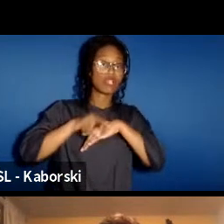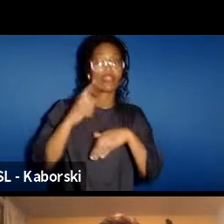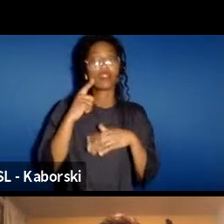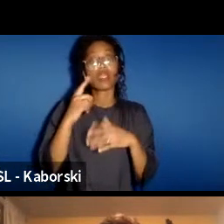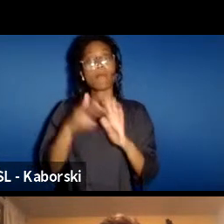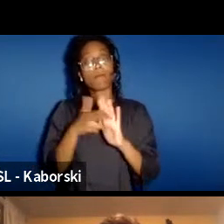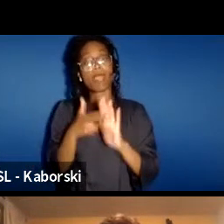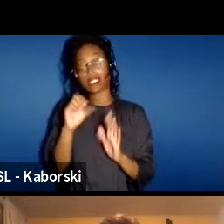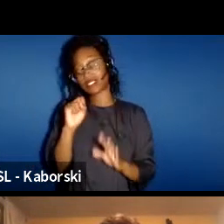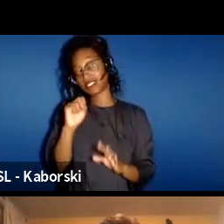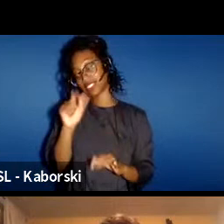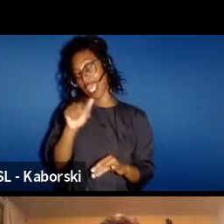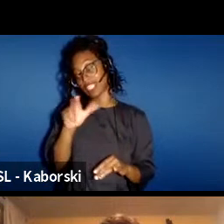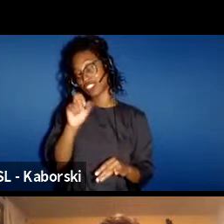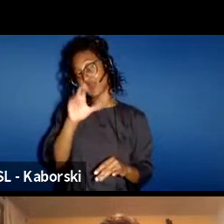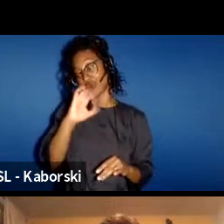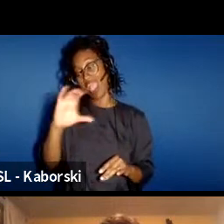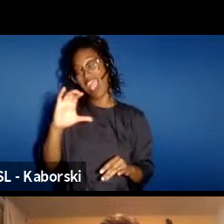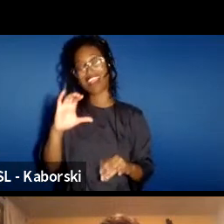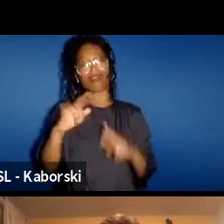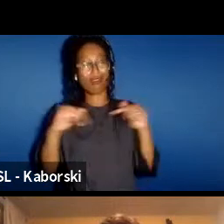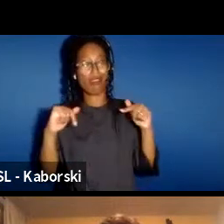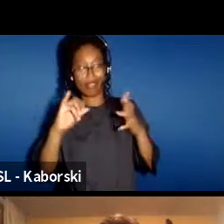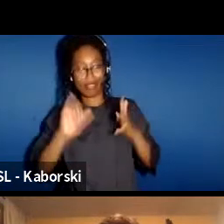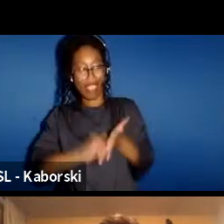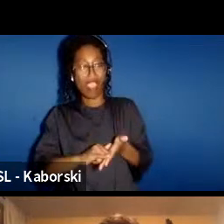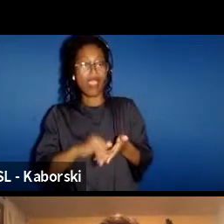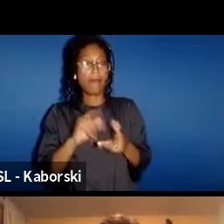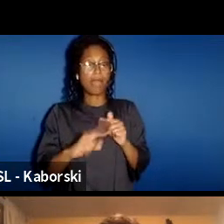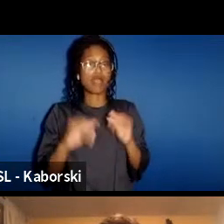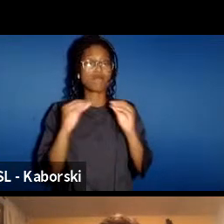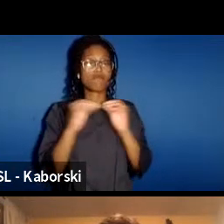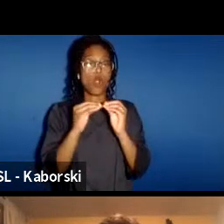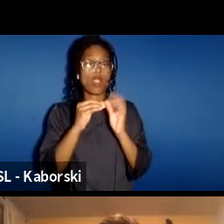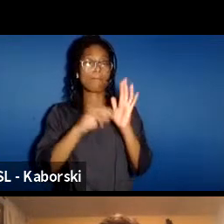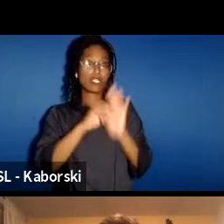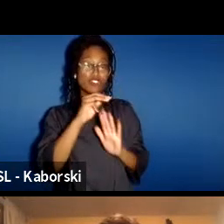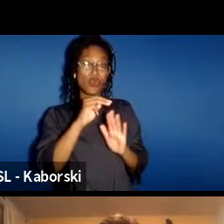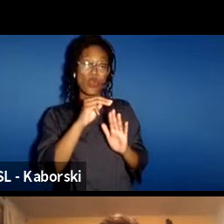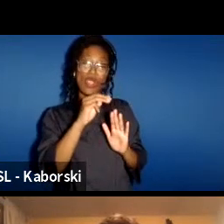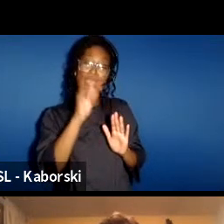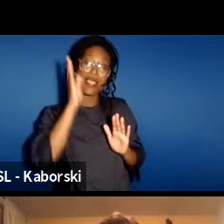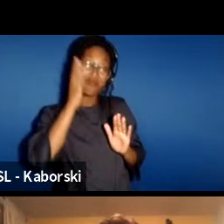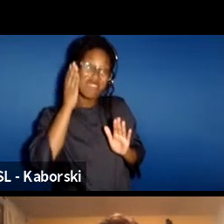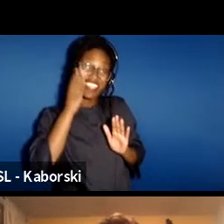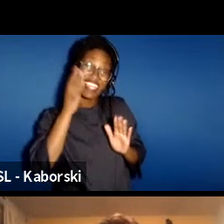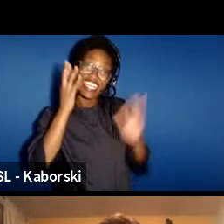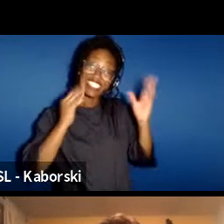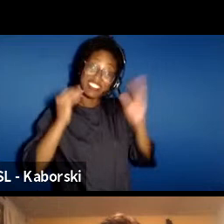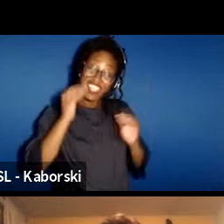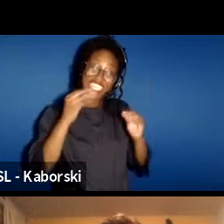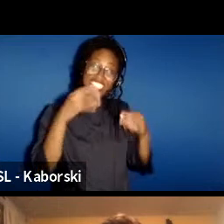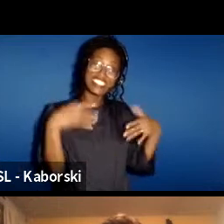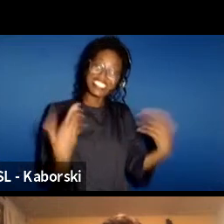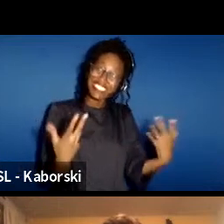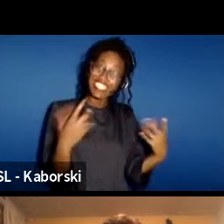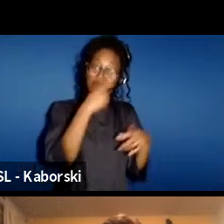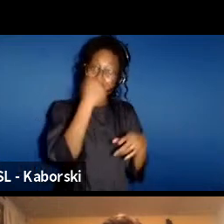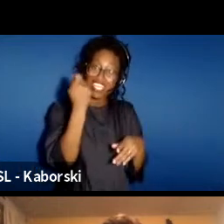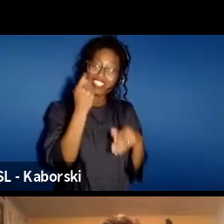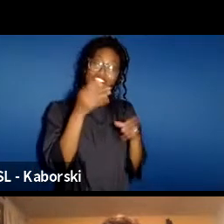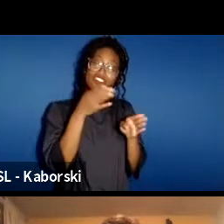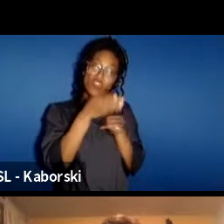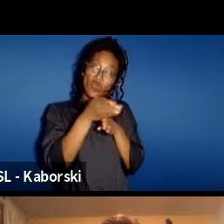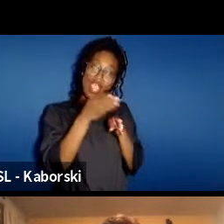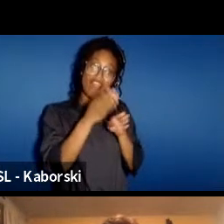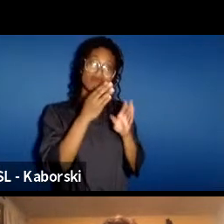of this, that, and the other. And so that was kind of a more mature beer experience, because the craft was kind of